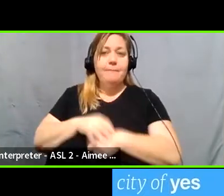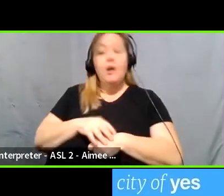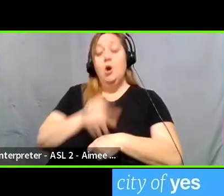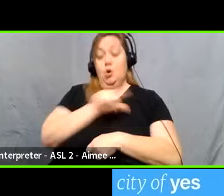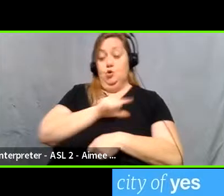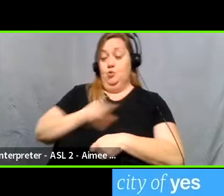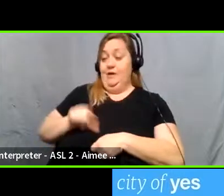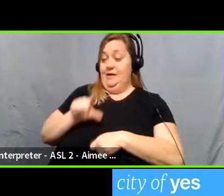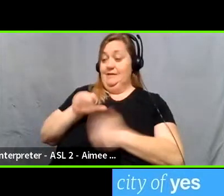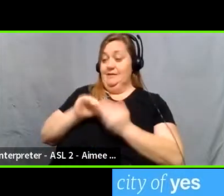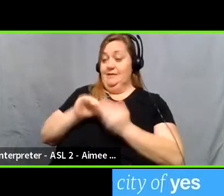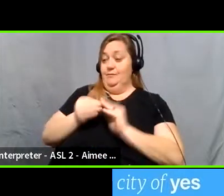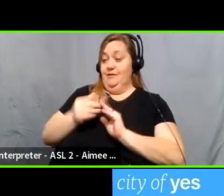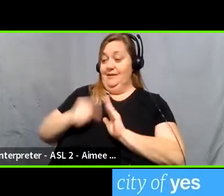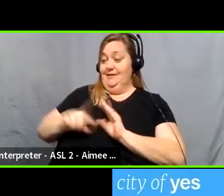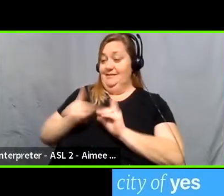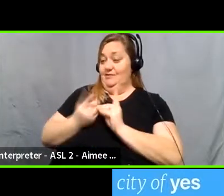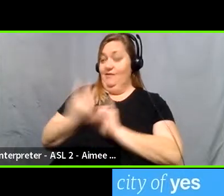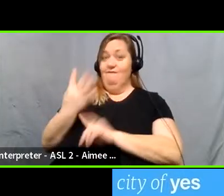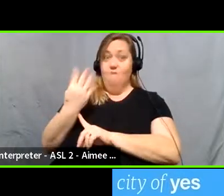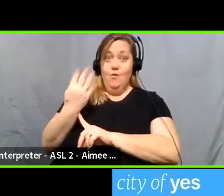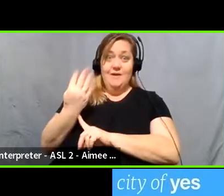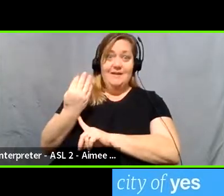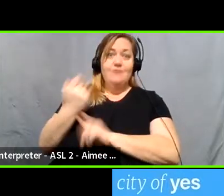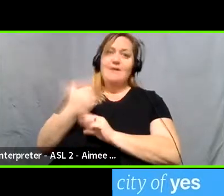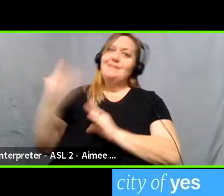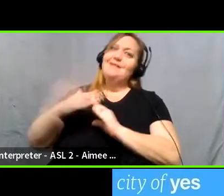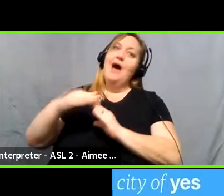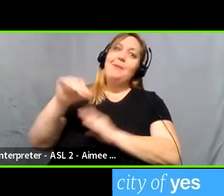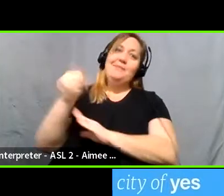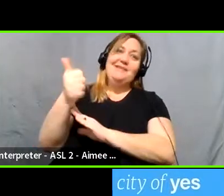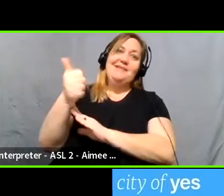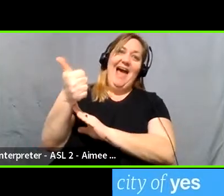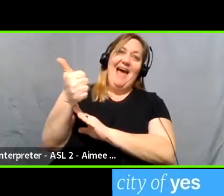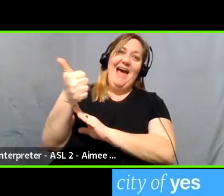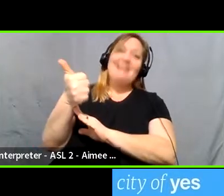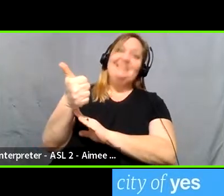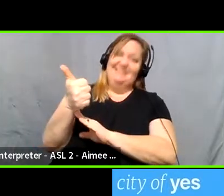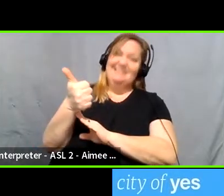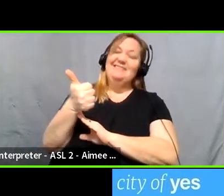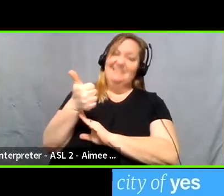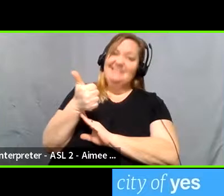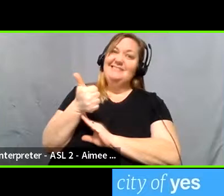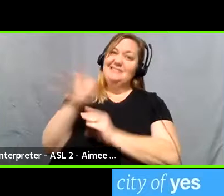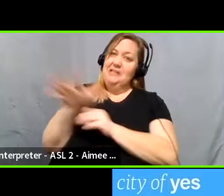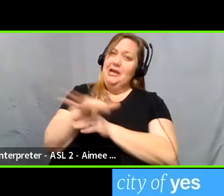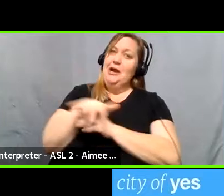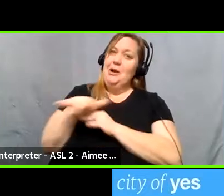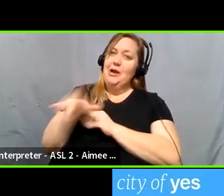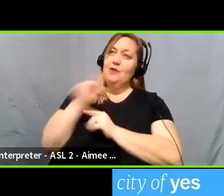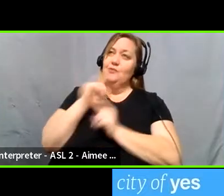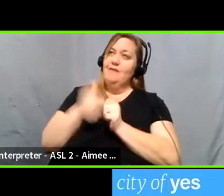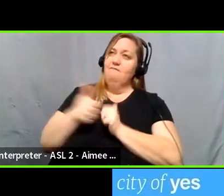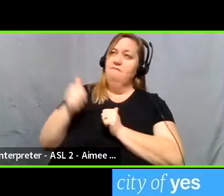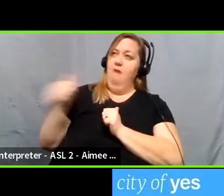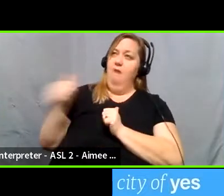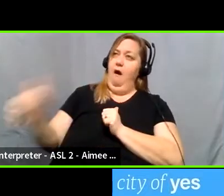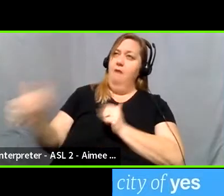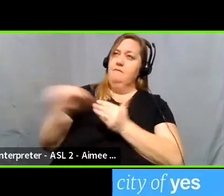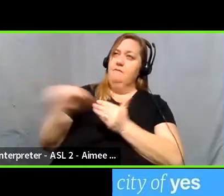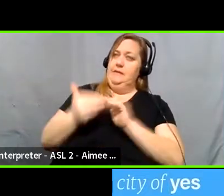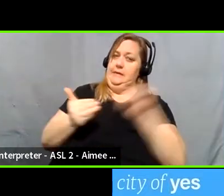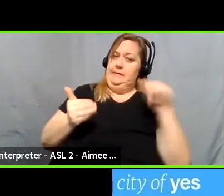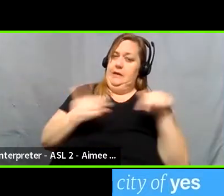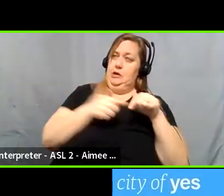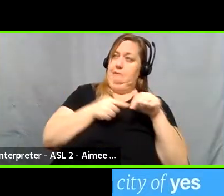District 14, you're right. It's up there in the top 10 despite being, you know, relatively far from the city center.